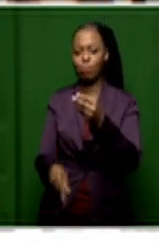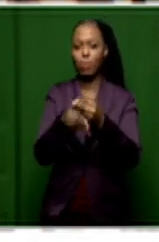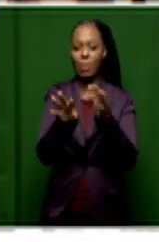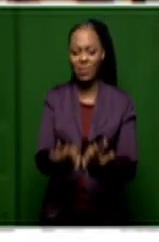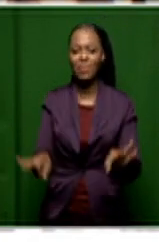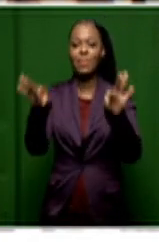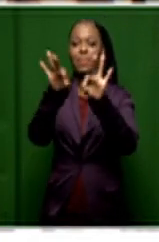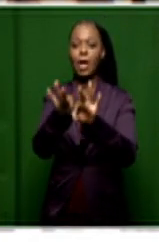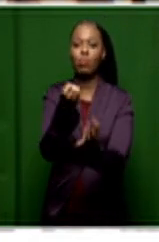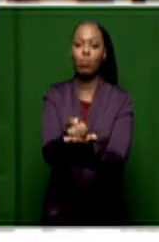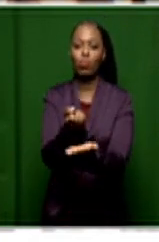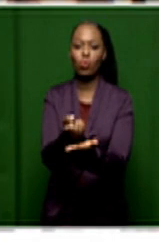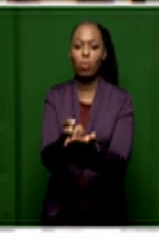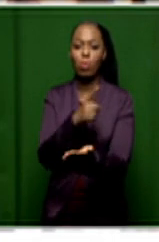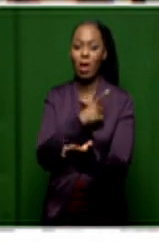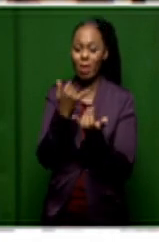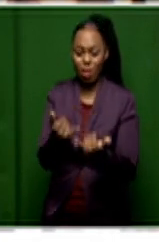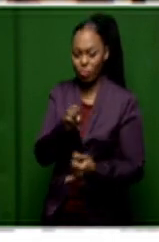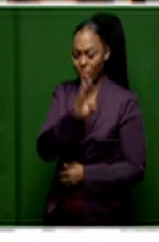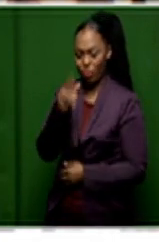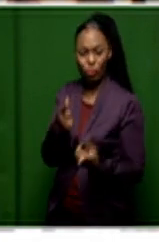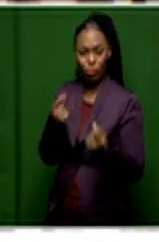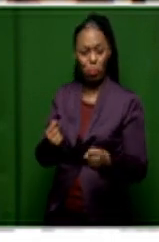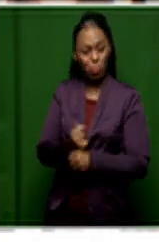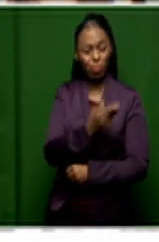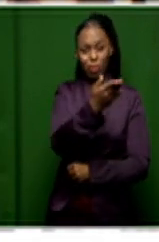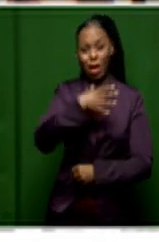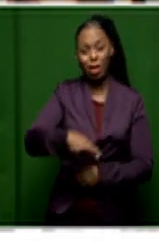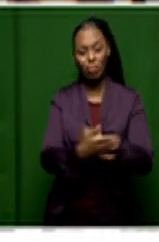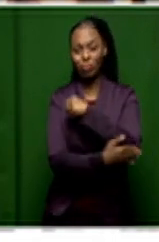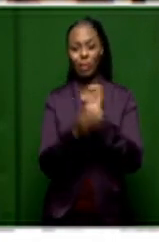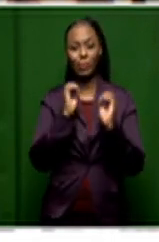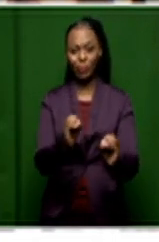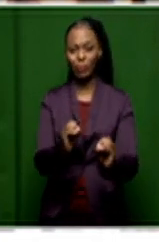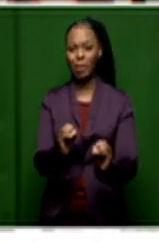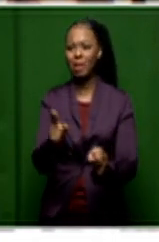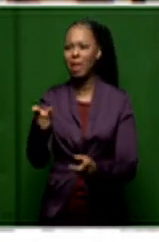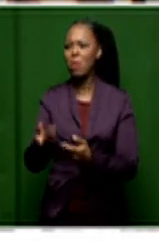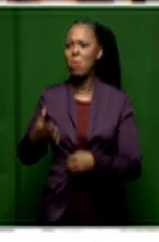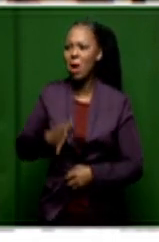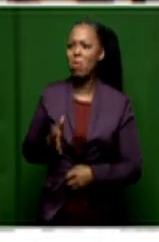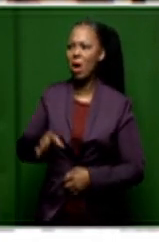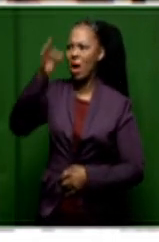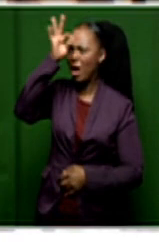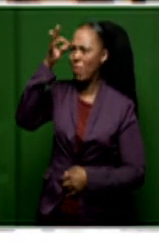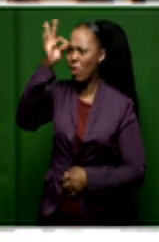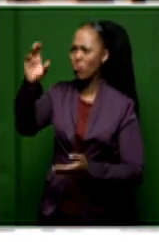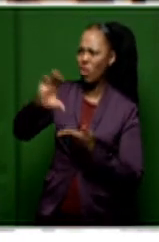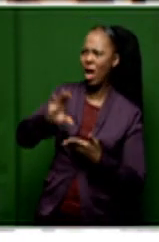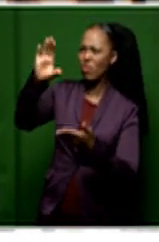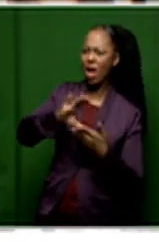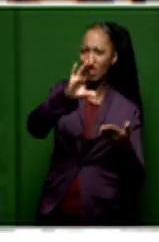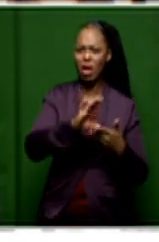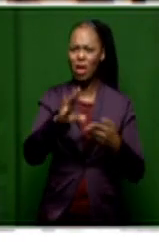The majority of people, getting more and more government involvement is a recipe for getting people just